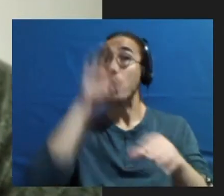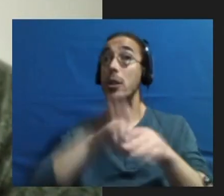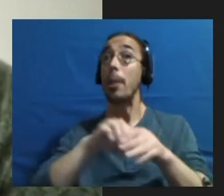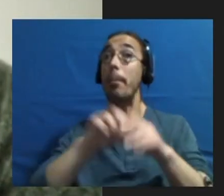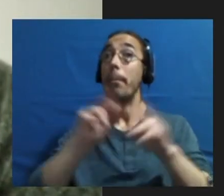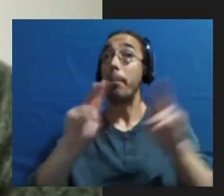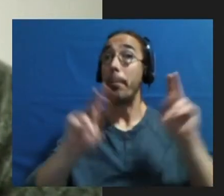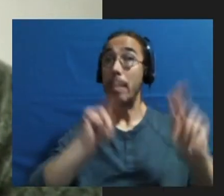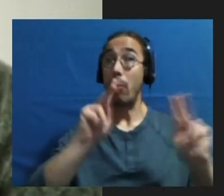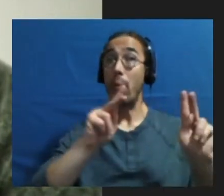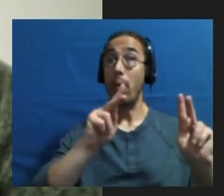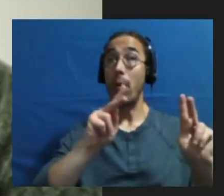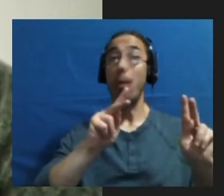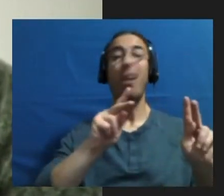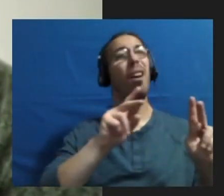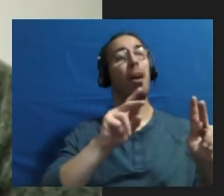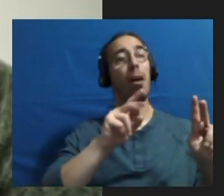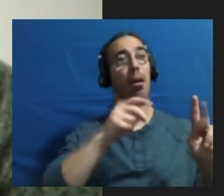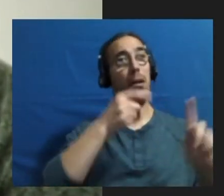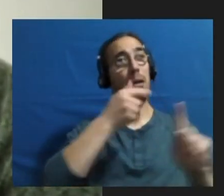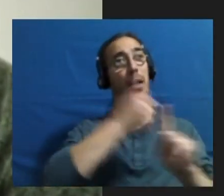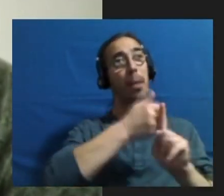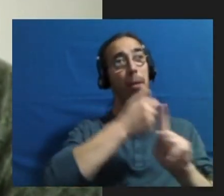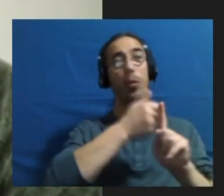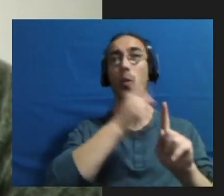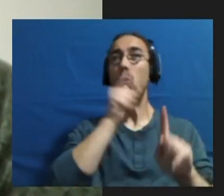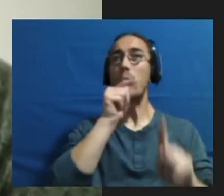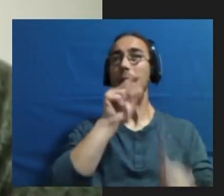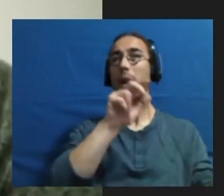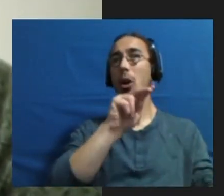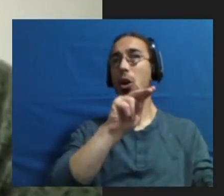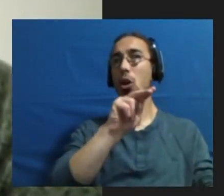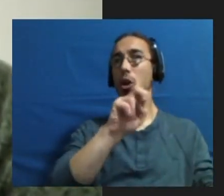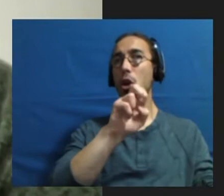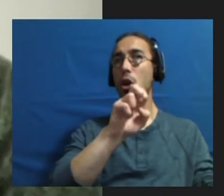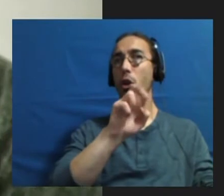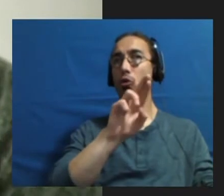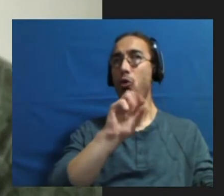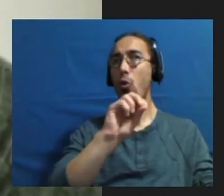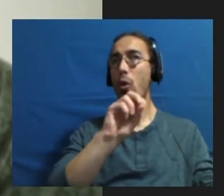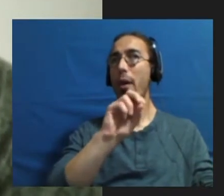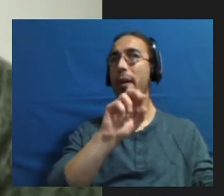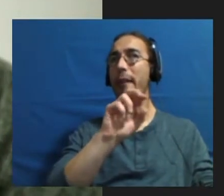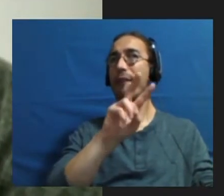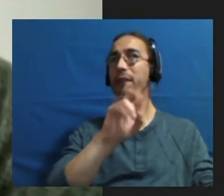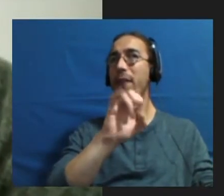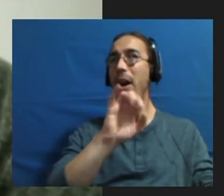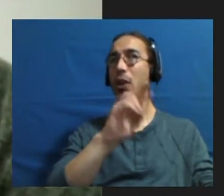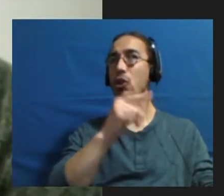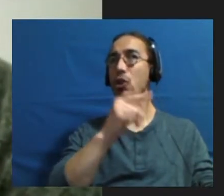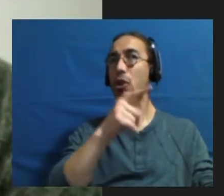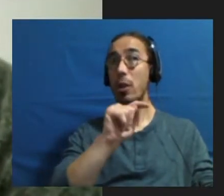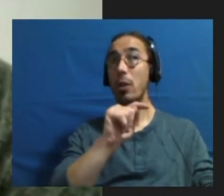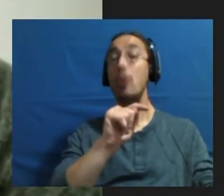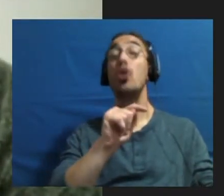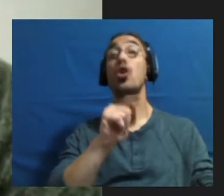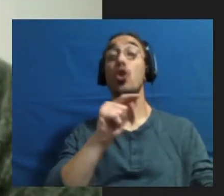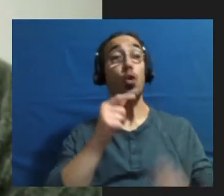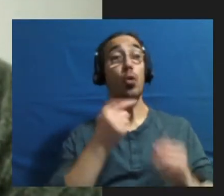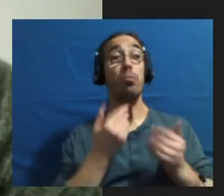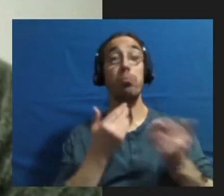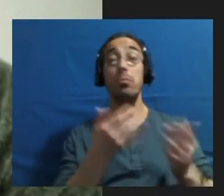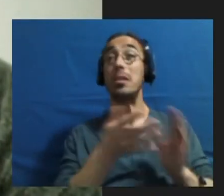with autism, someone who is neurodivergent, however you state it, you're stating the truth. And